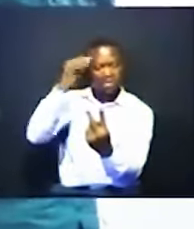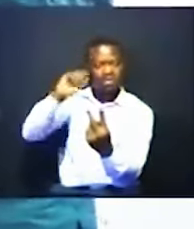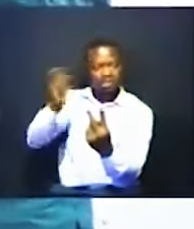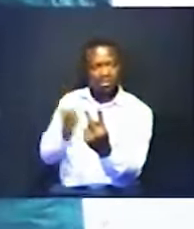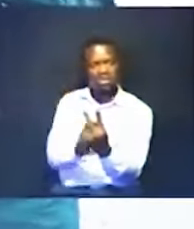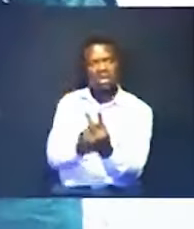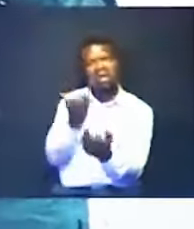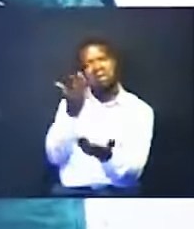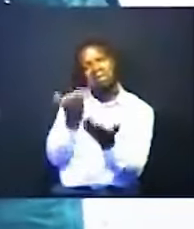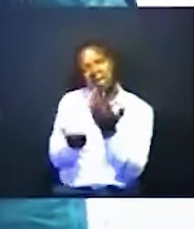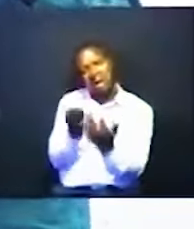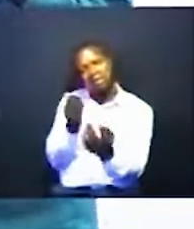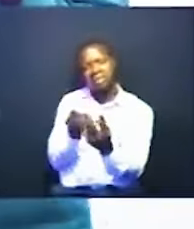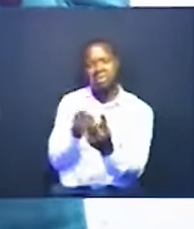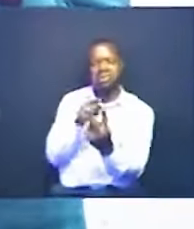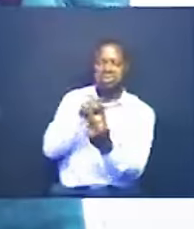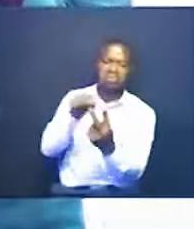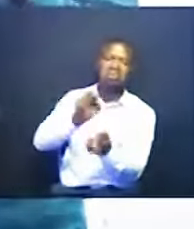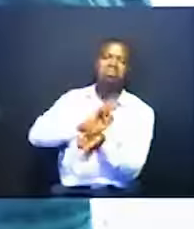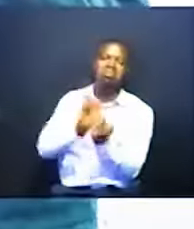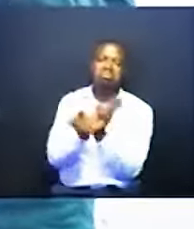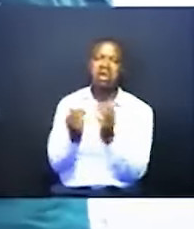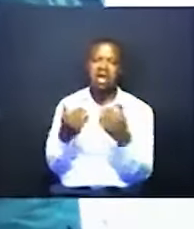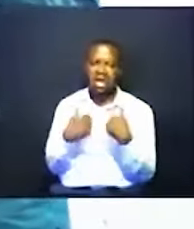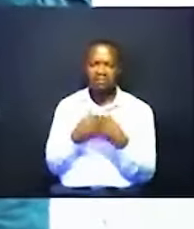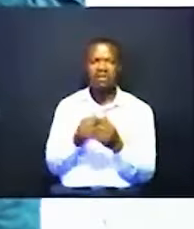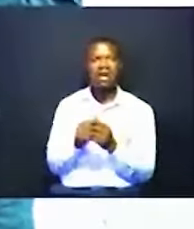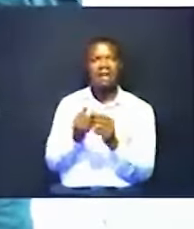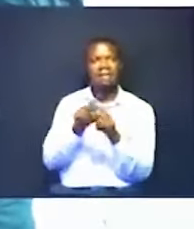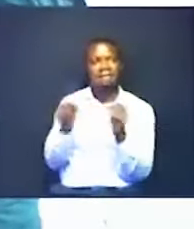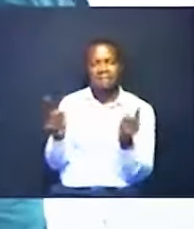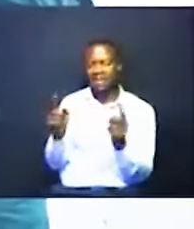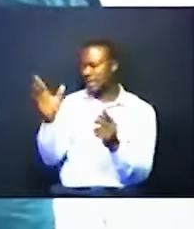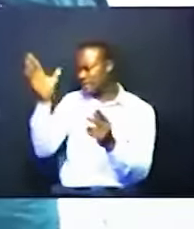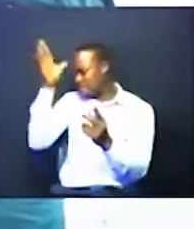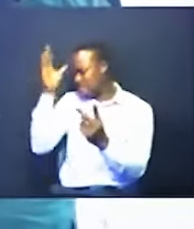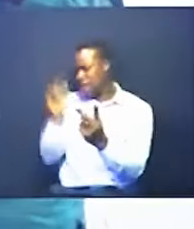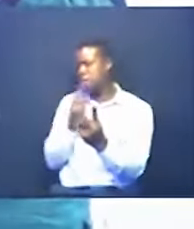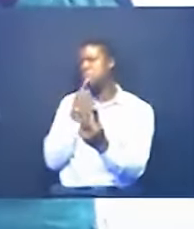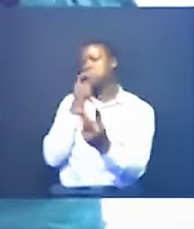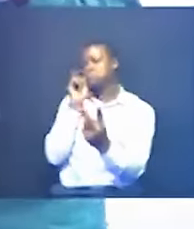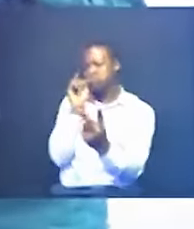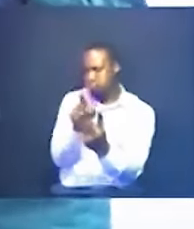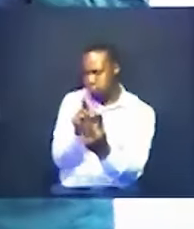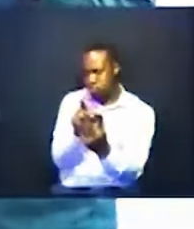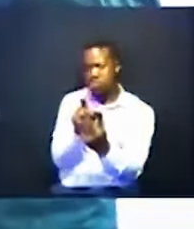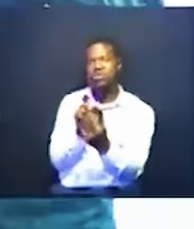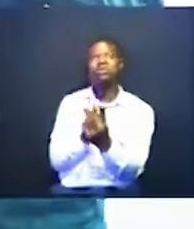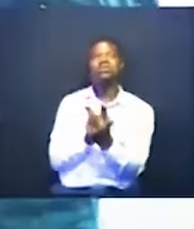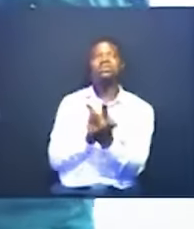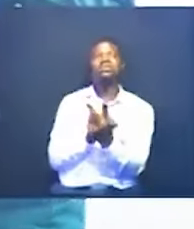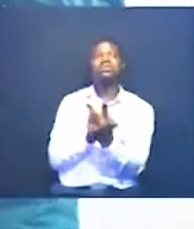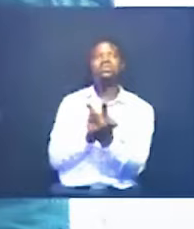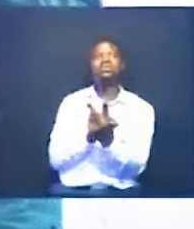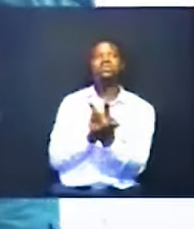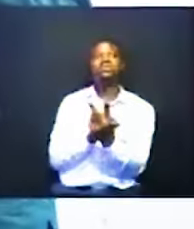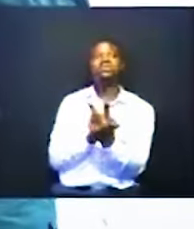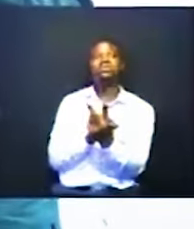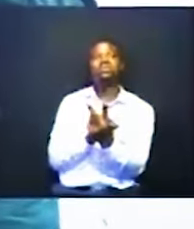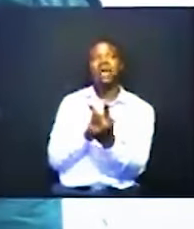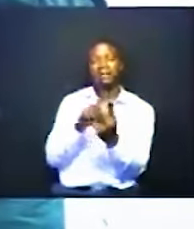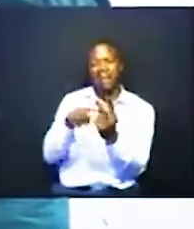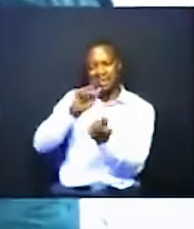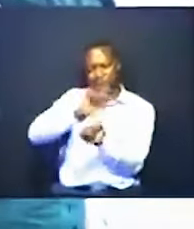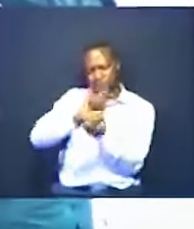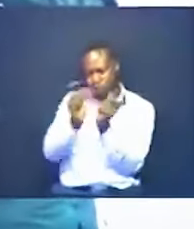repented. Ana se won be nu nyina o nya adwene sa kire. In relation to the father's instruction. Efa nia e jano e ka kire won no eho. But